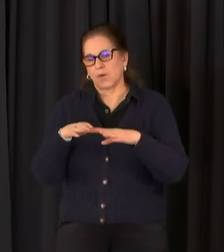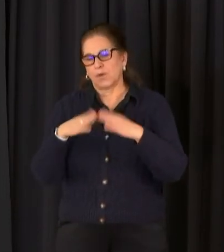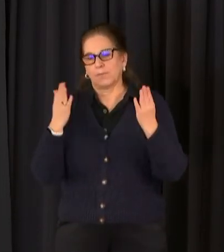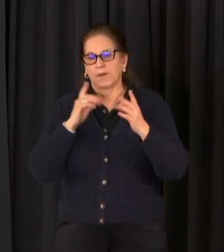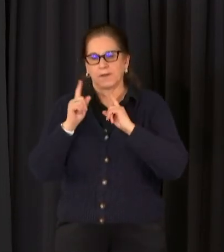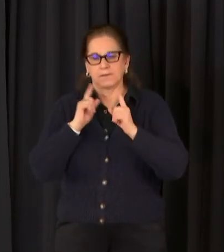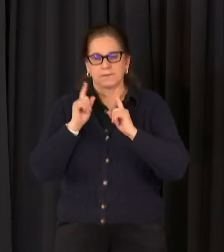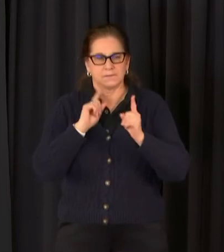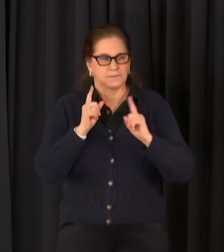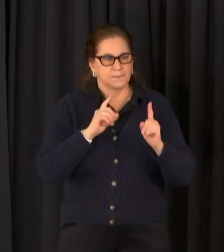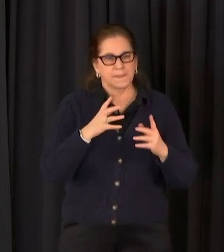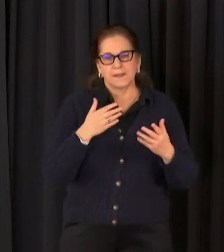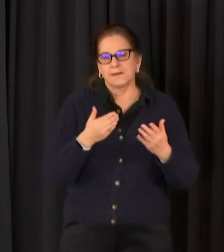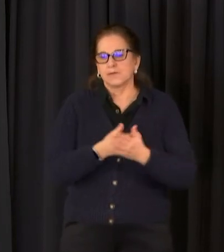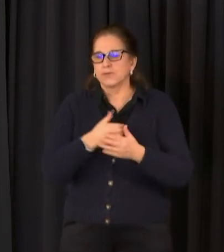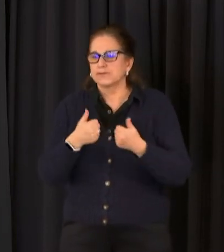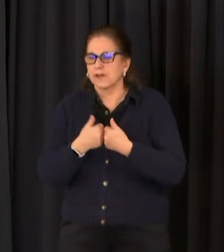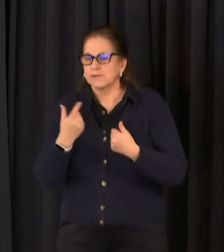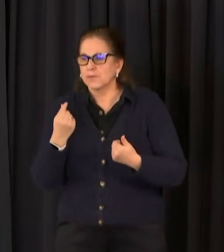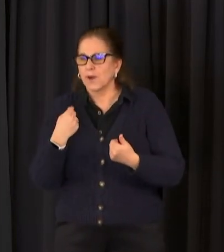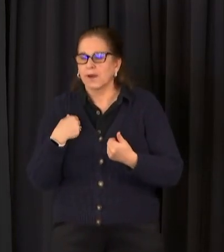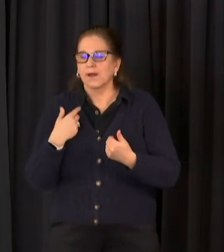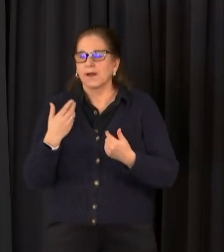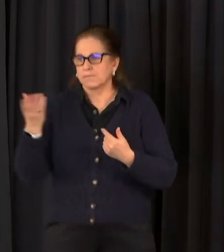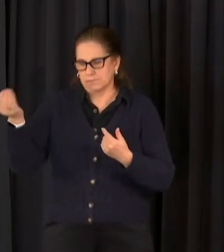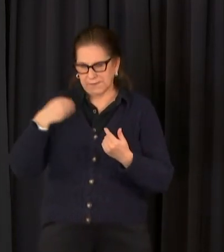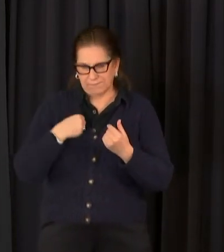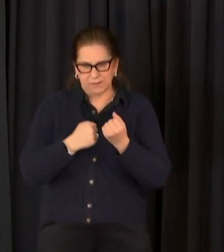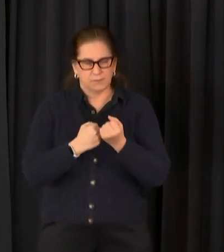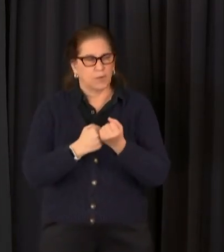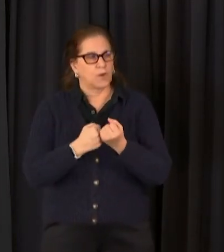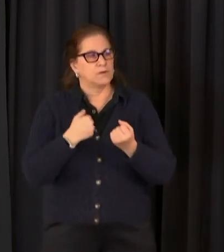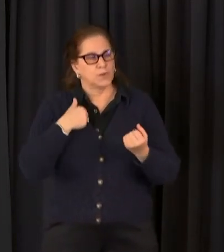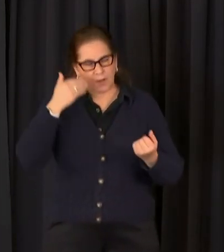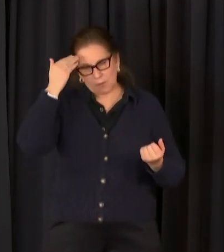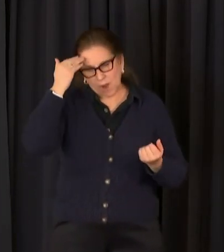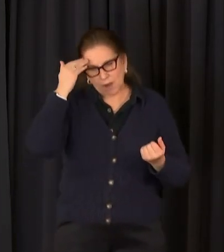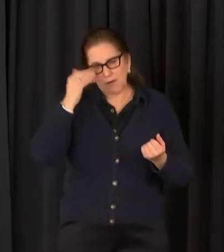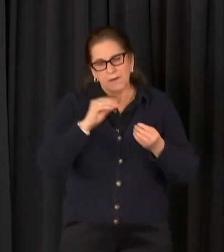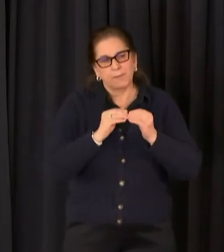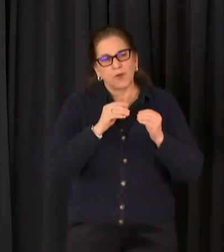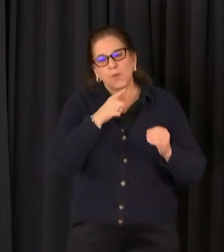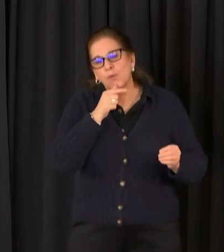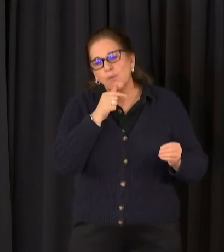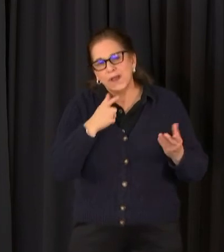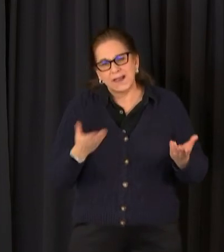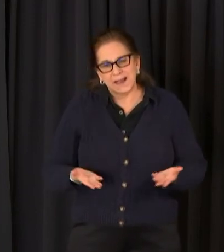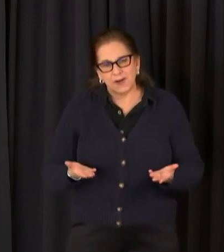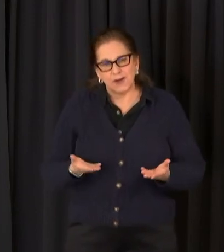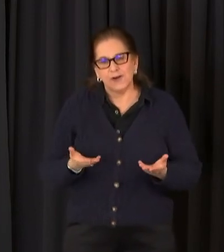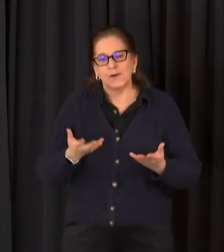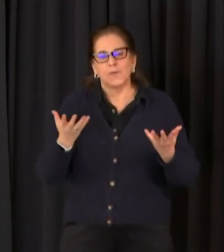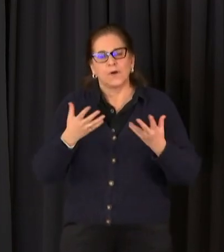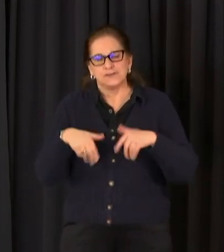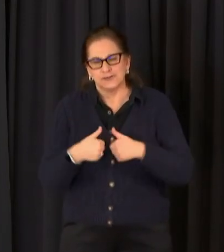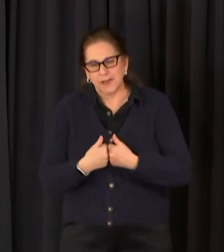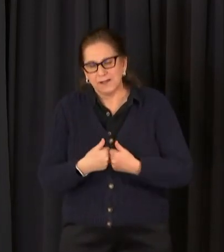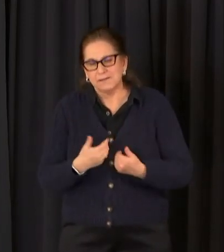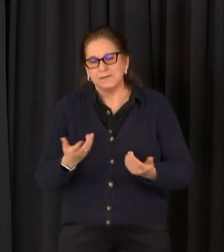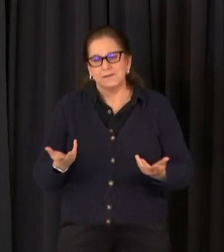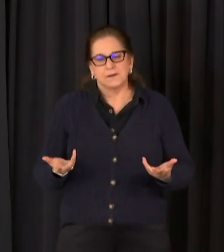supply as a region. So we will continue to make those requests known. We will continue to talk about the challenges the district